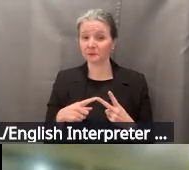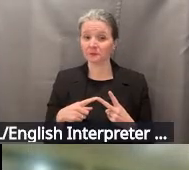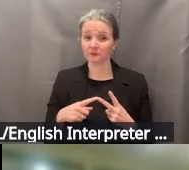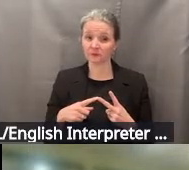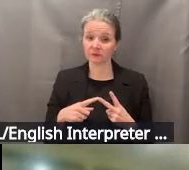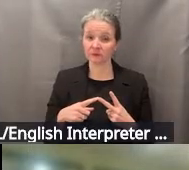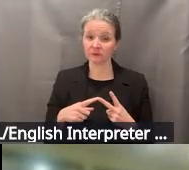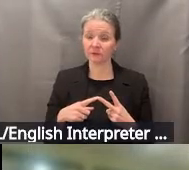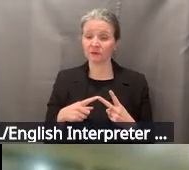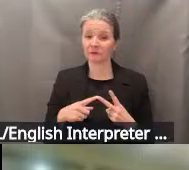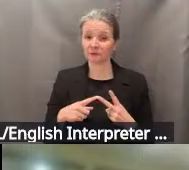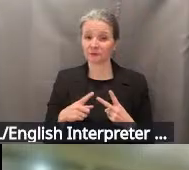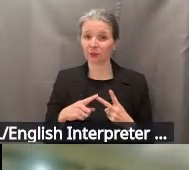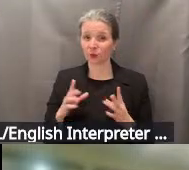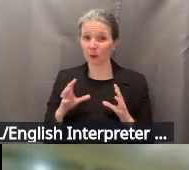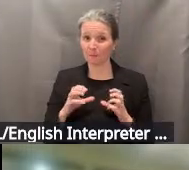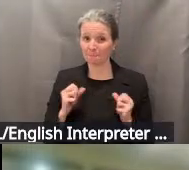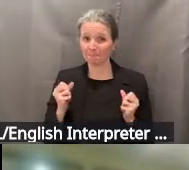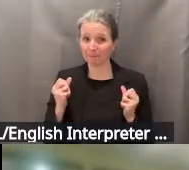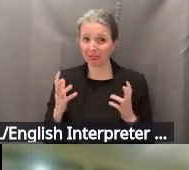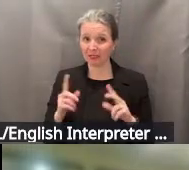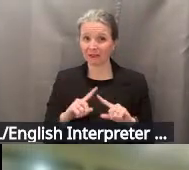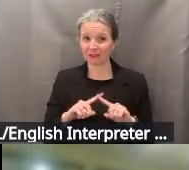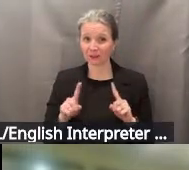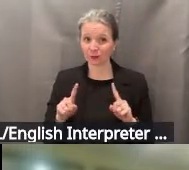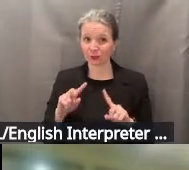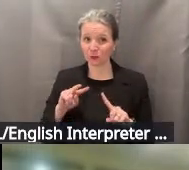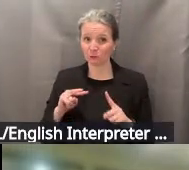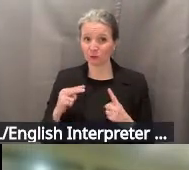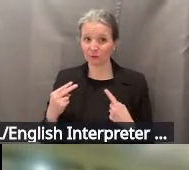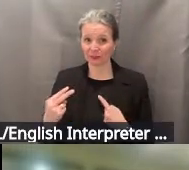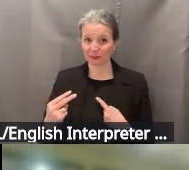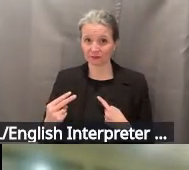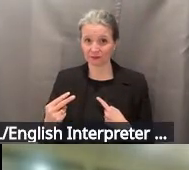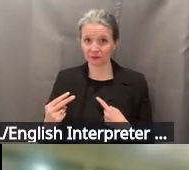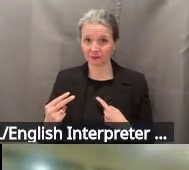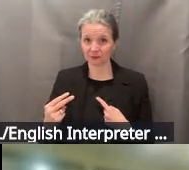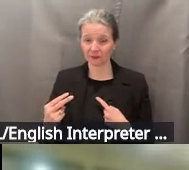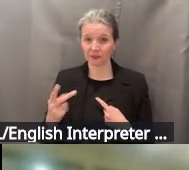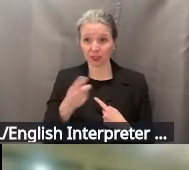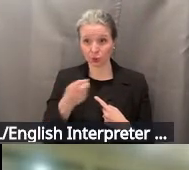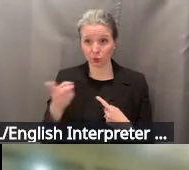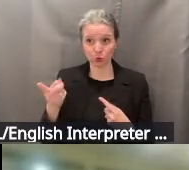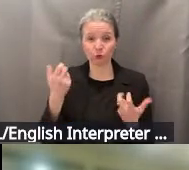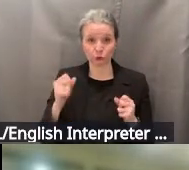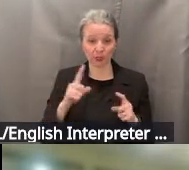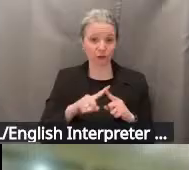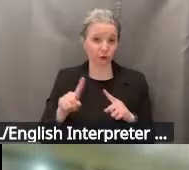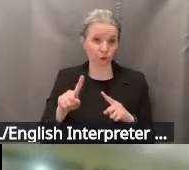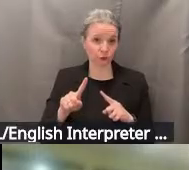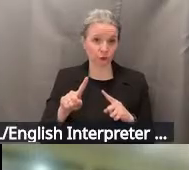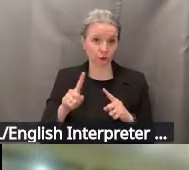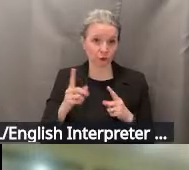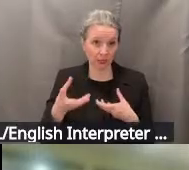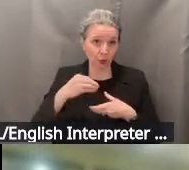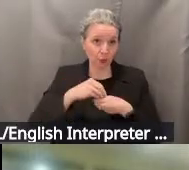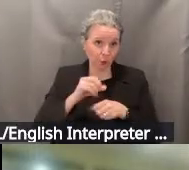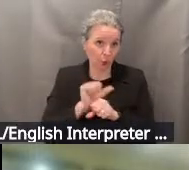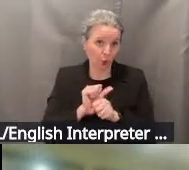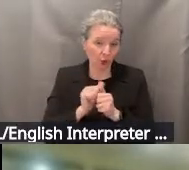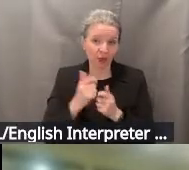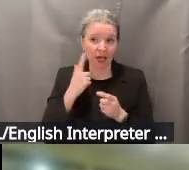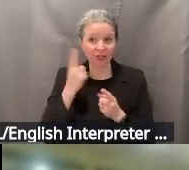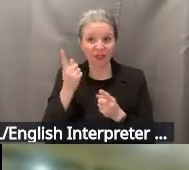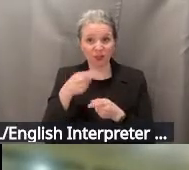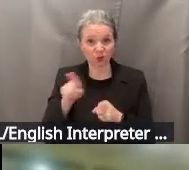there are a lot of different perspectives that you guys are trying to work with, and I think you're doing